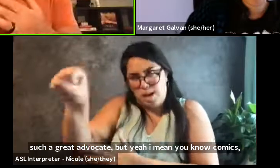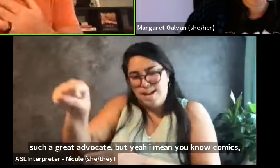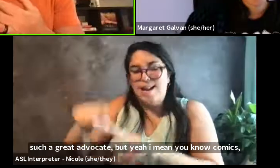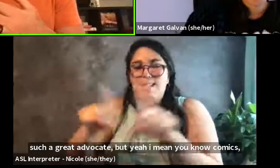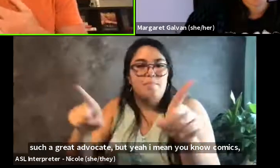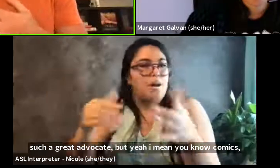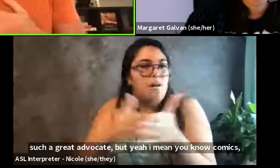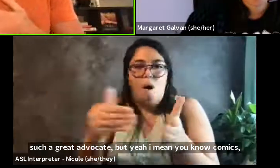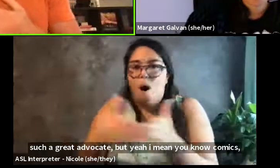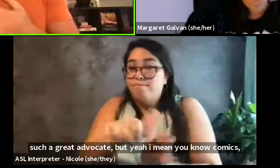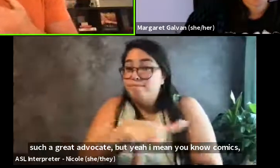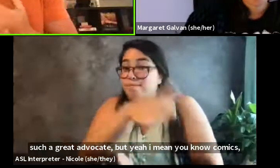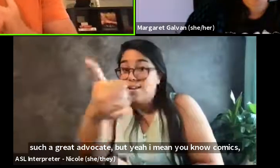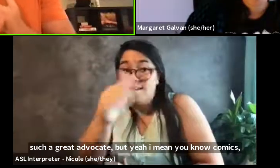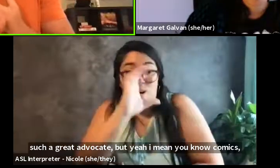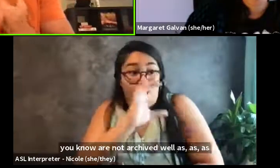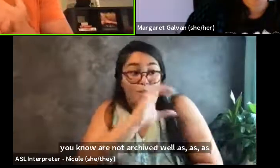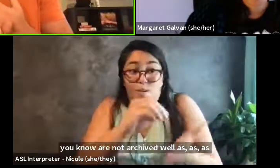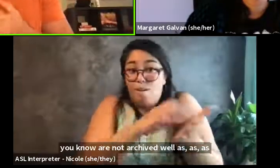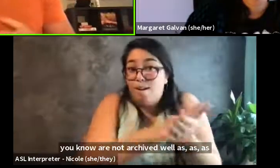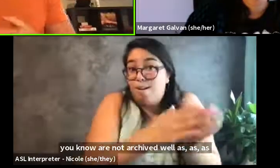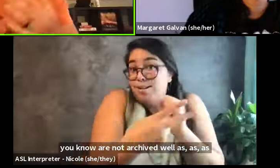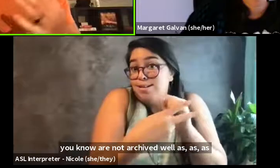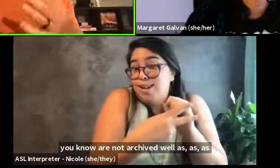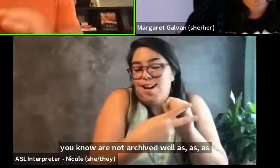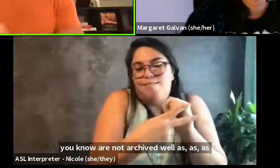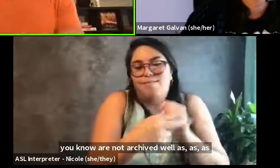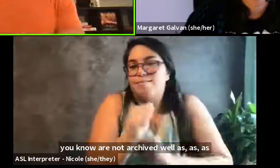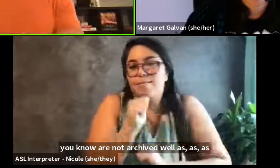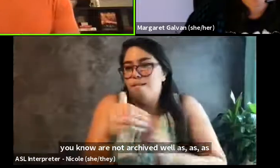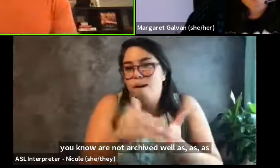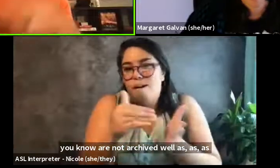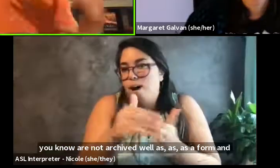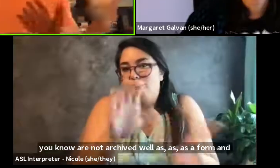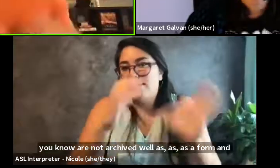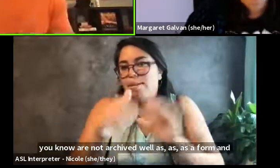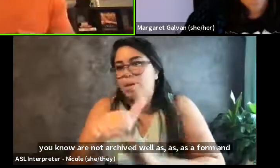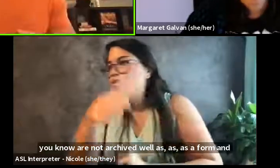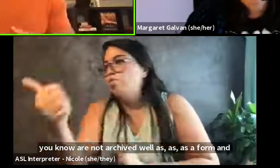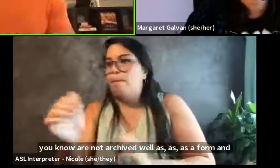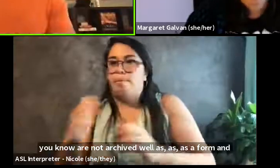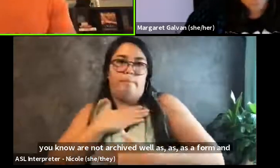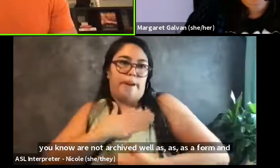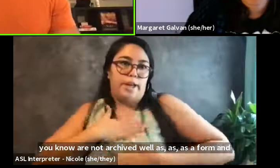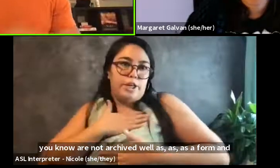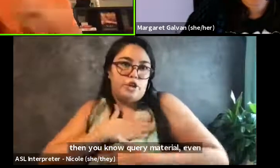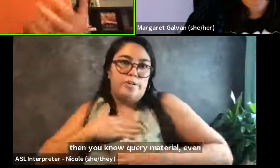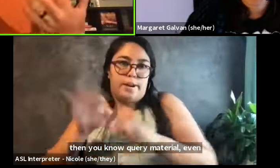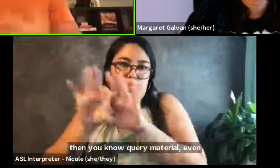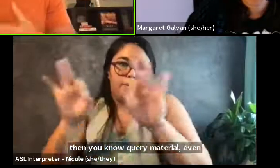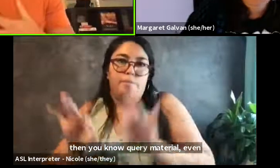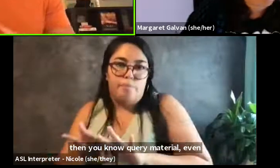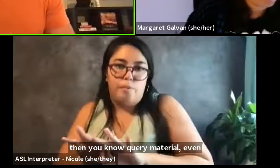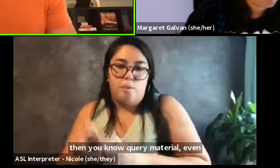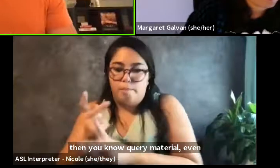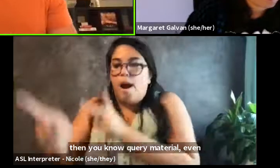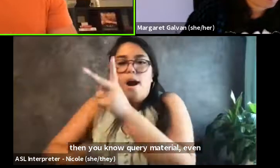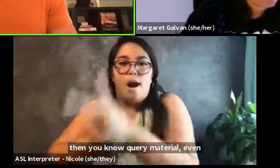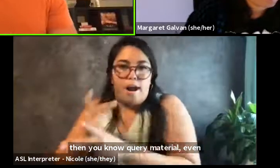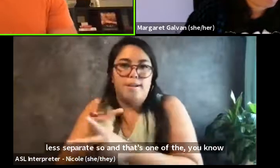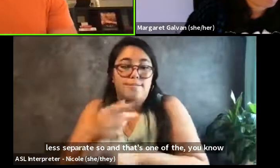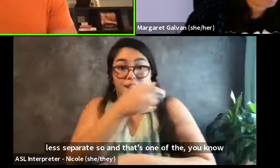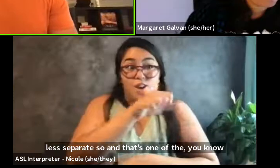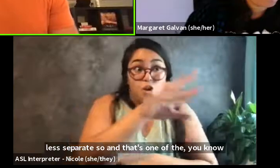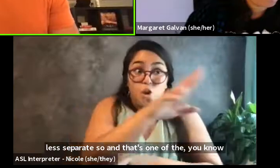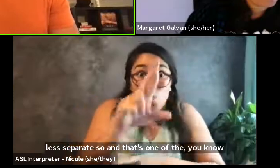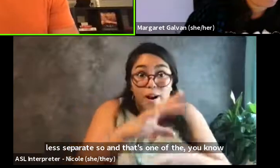well as, as, um, as, uh, form and then, you know, queer material even less so. Right. So, and it's one of the, uh, you